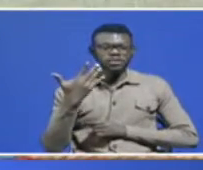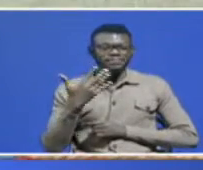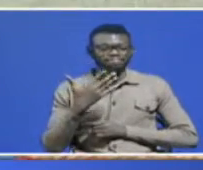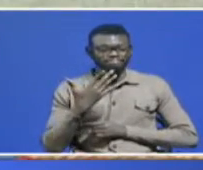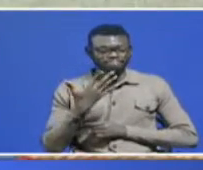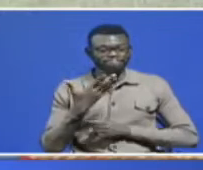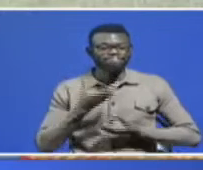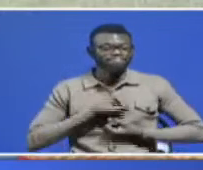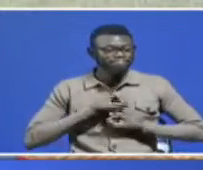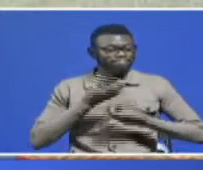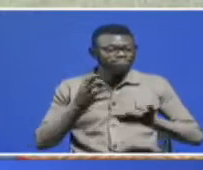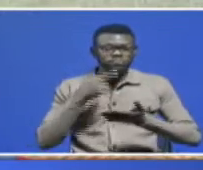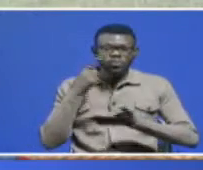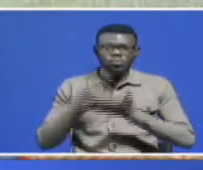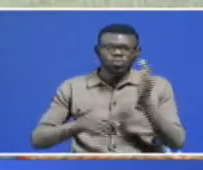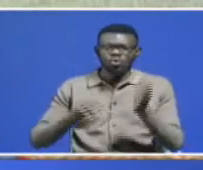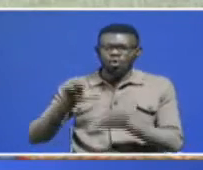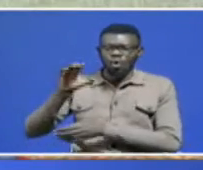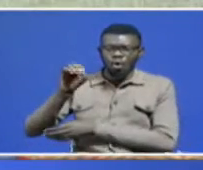of the president, they were talking about